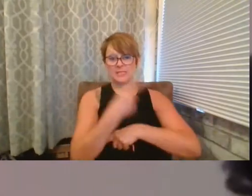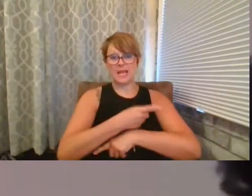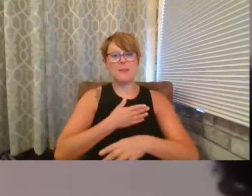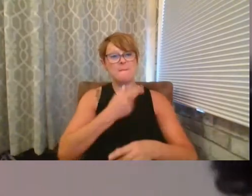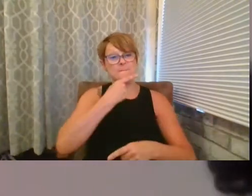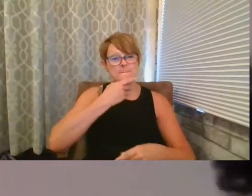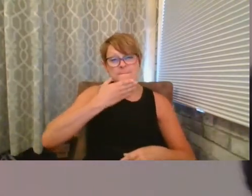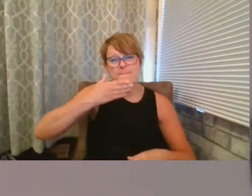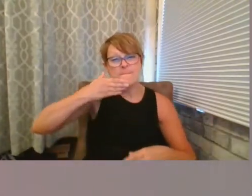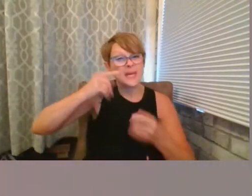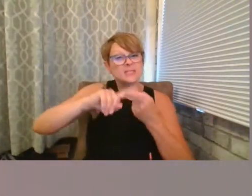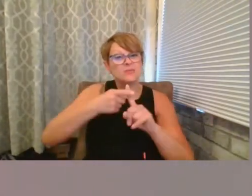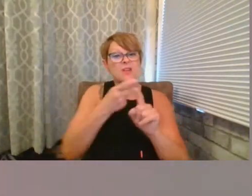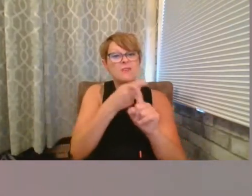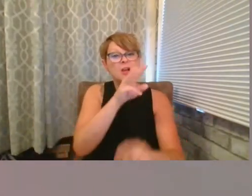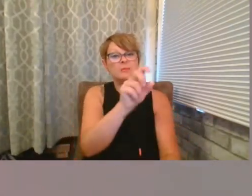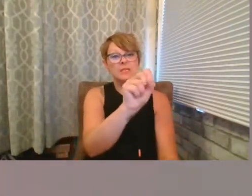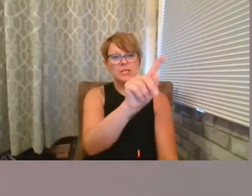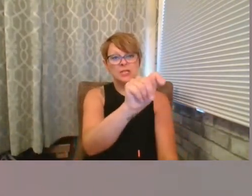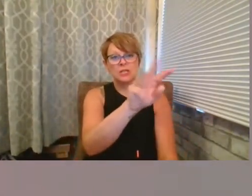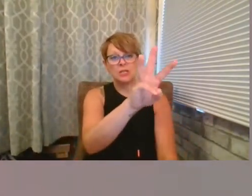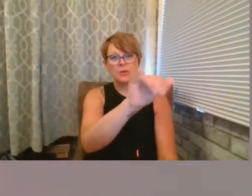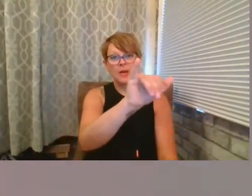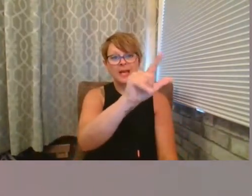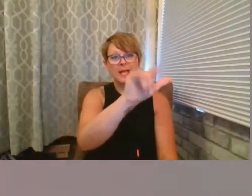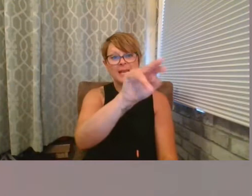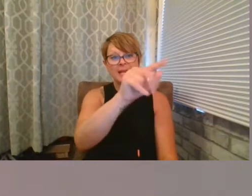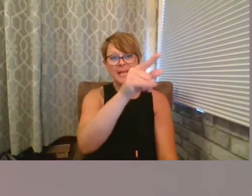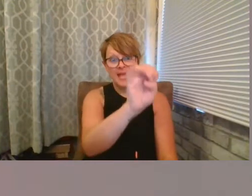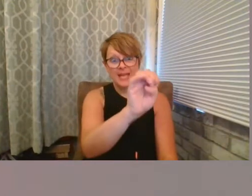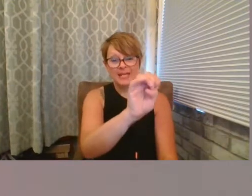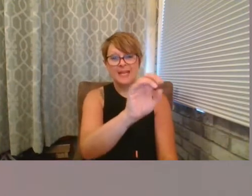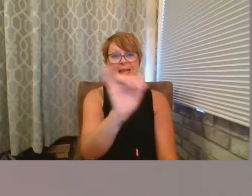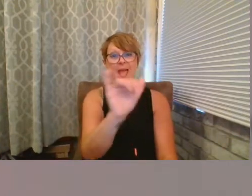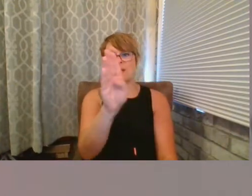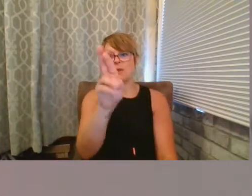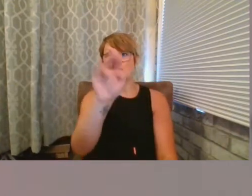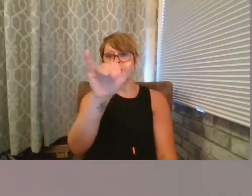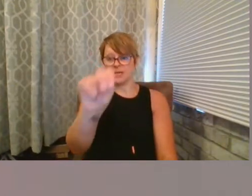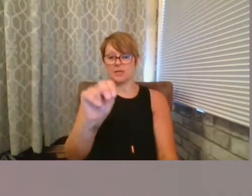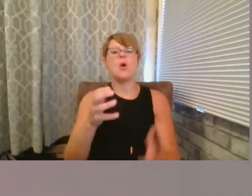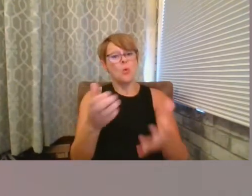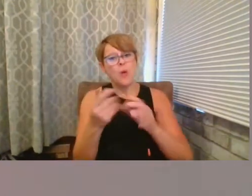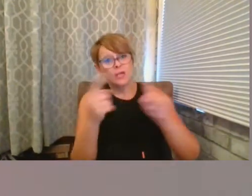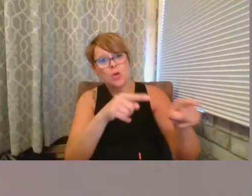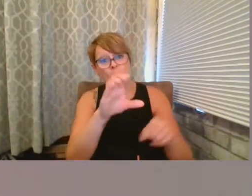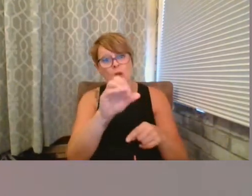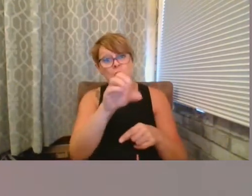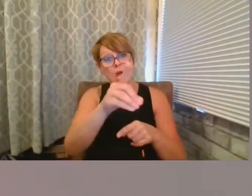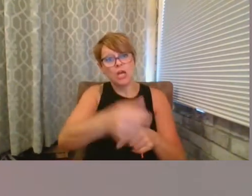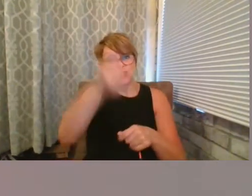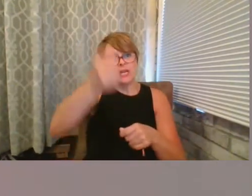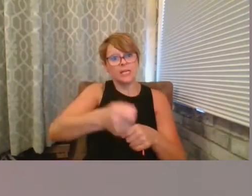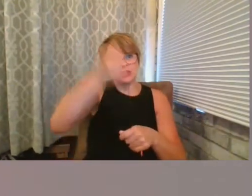from Twillingate and from Buren, when they asked me, hey, you want to go for cord jigging? So to me, I just learned jig